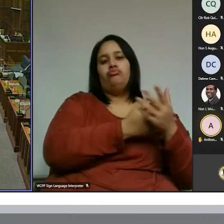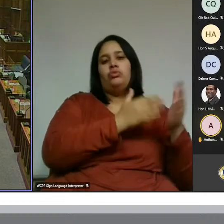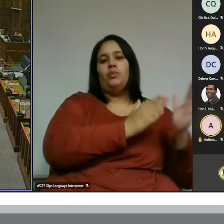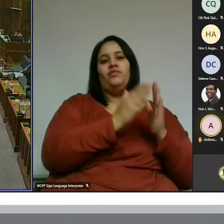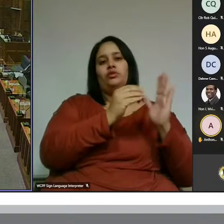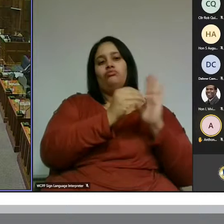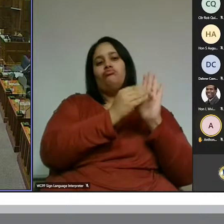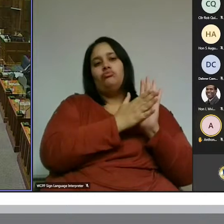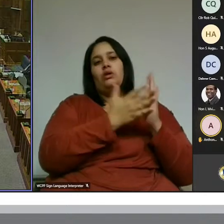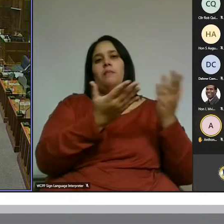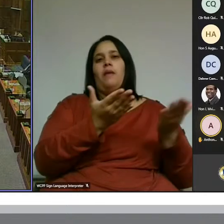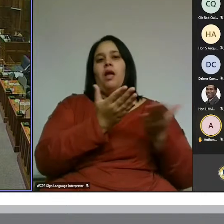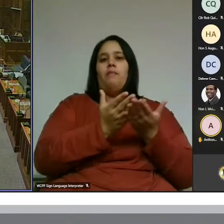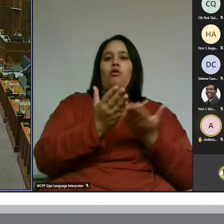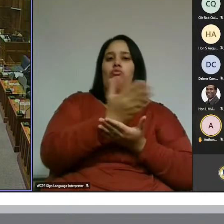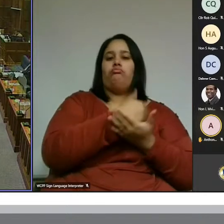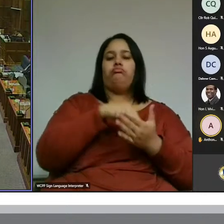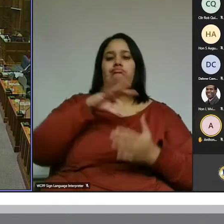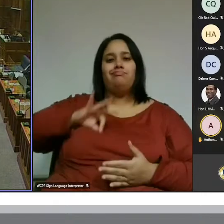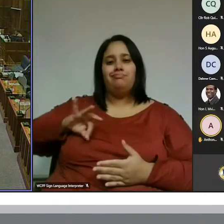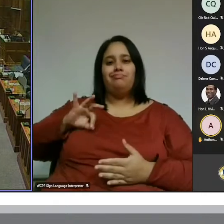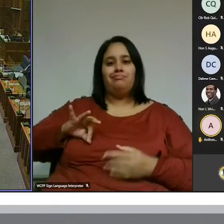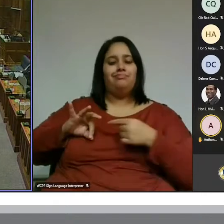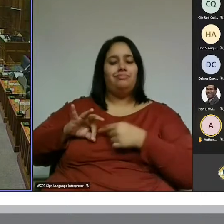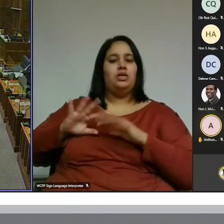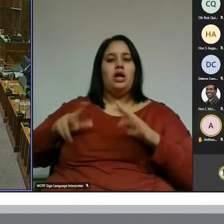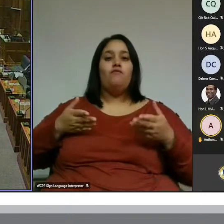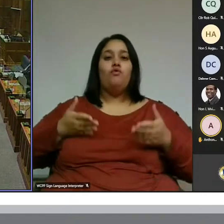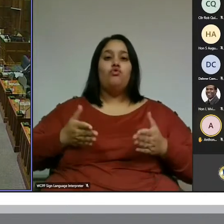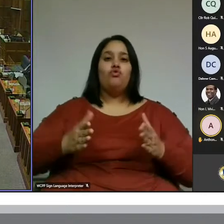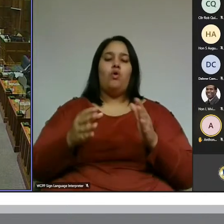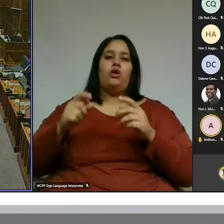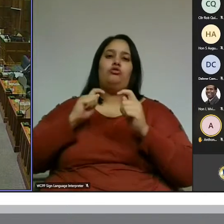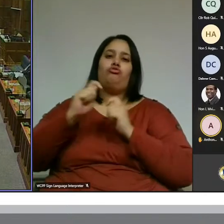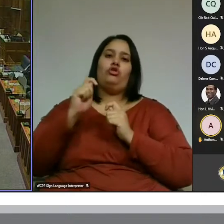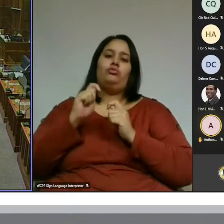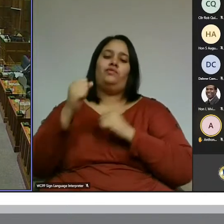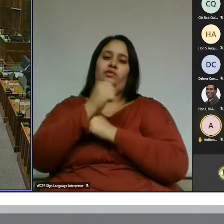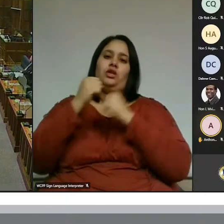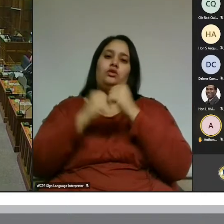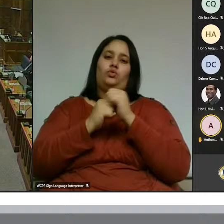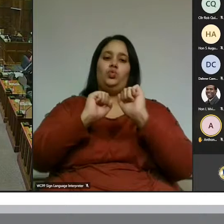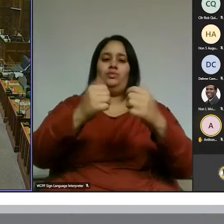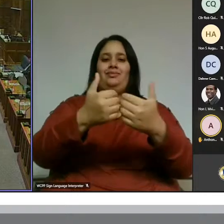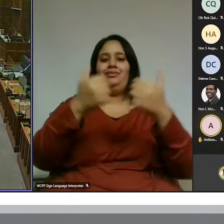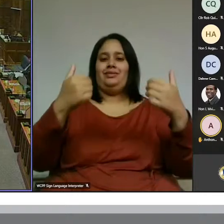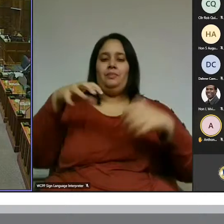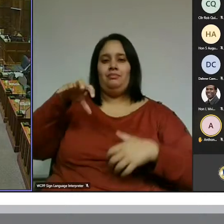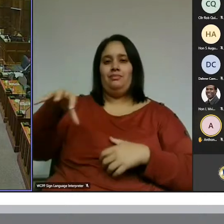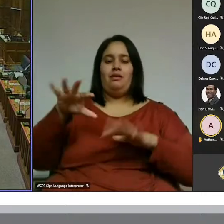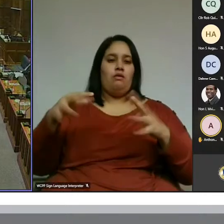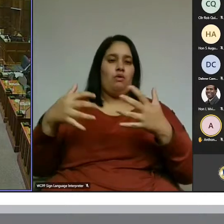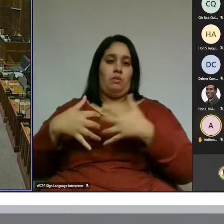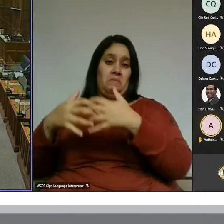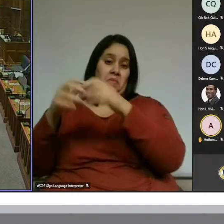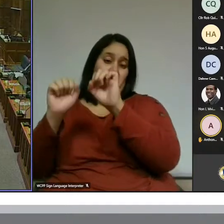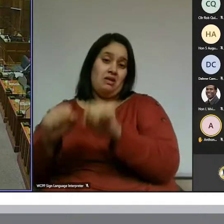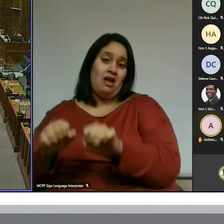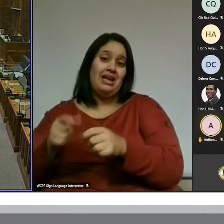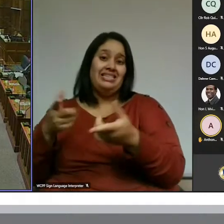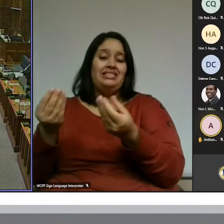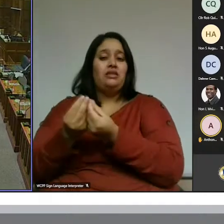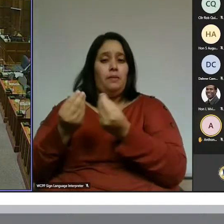let's say, revenue streaming for road and transport infrastructure separately. That's something